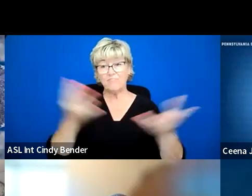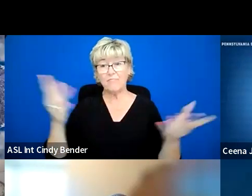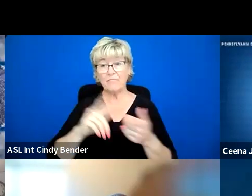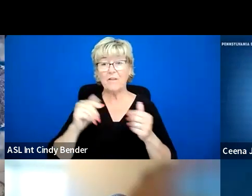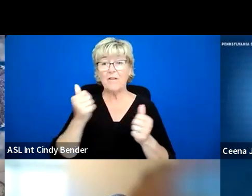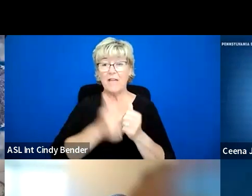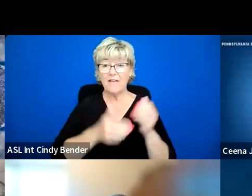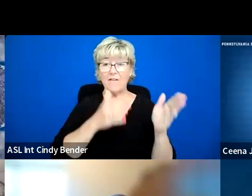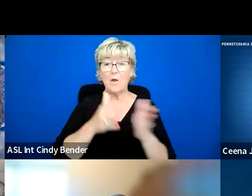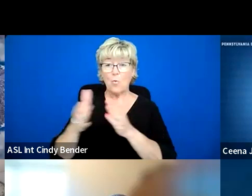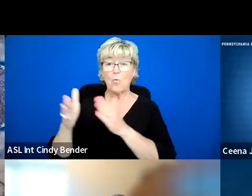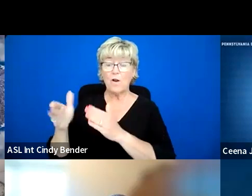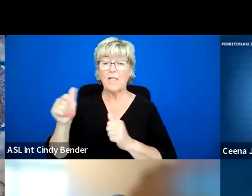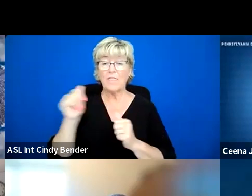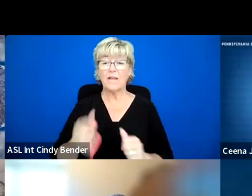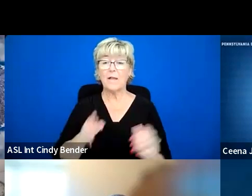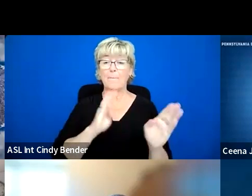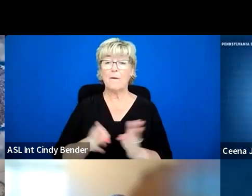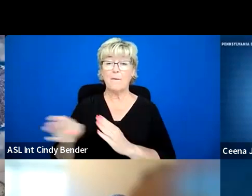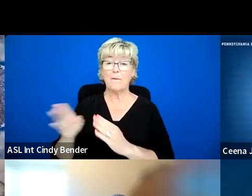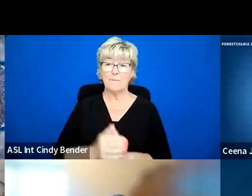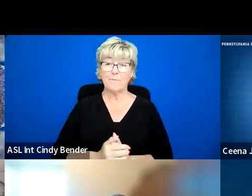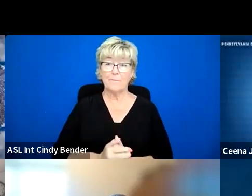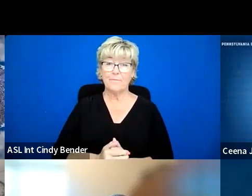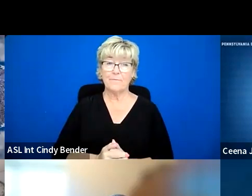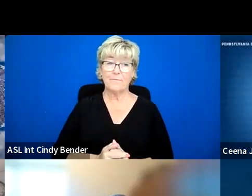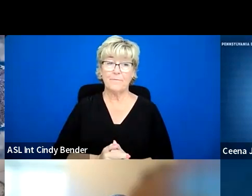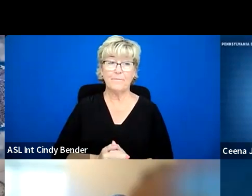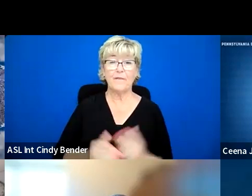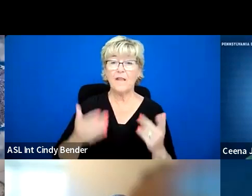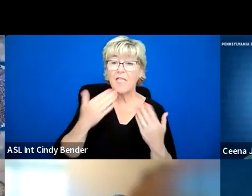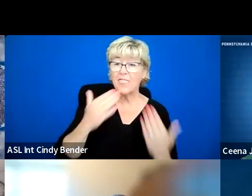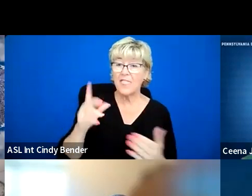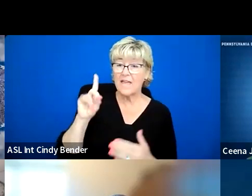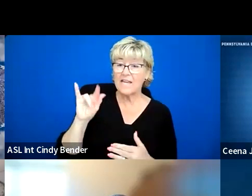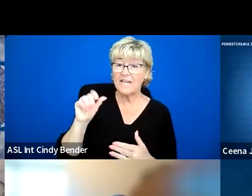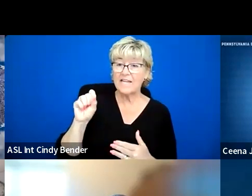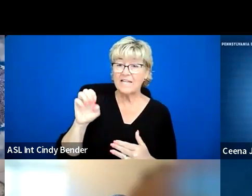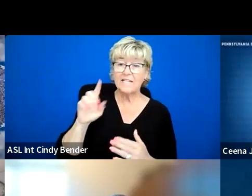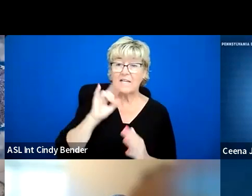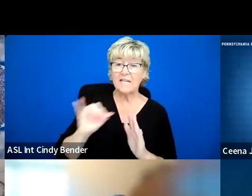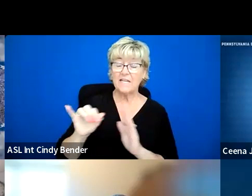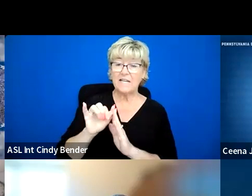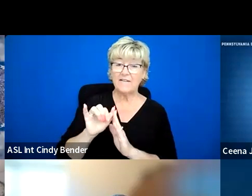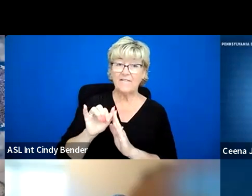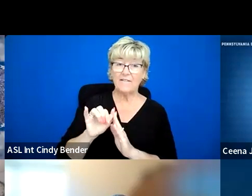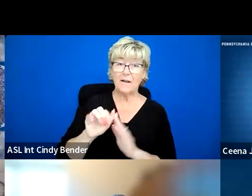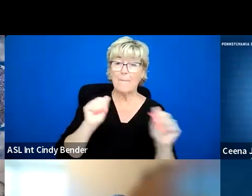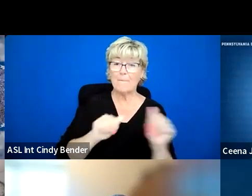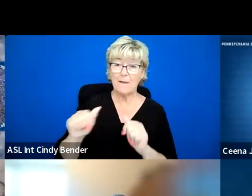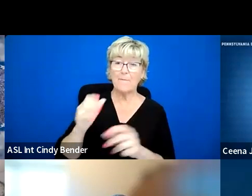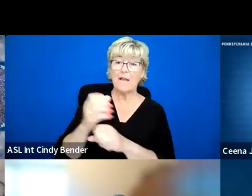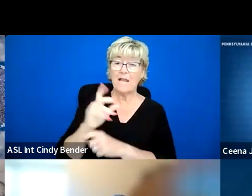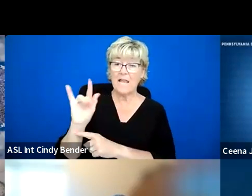channel to people so that they can prepare. Denise, I love how you just identified, being able to get a